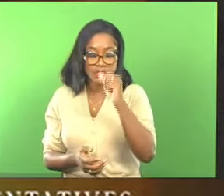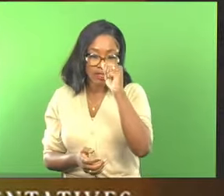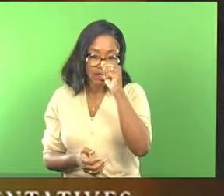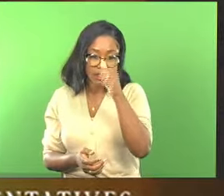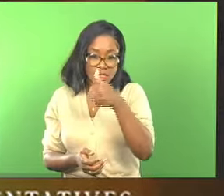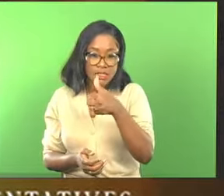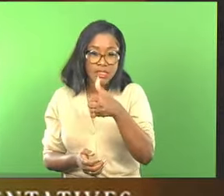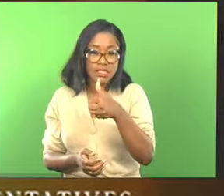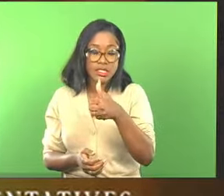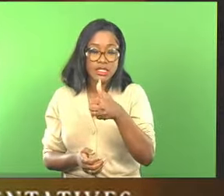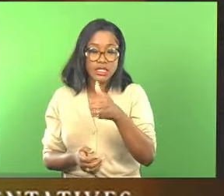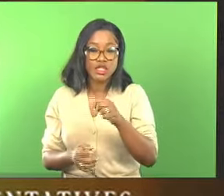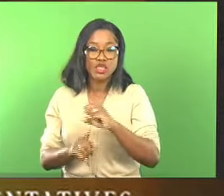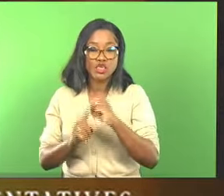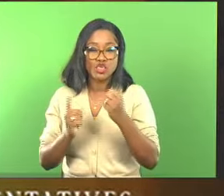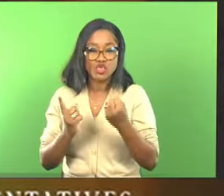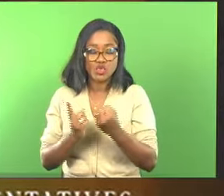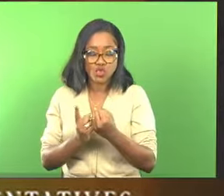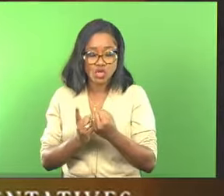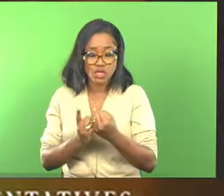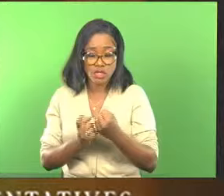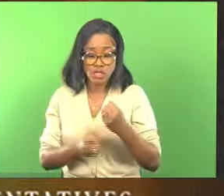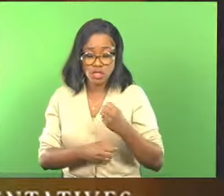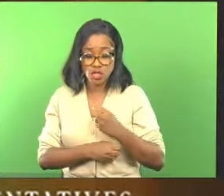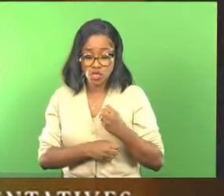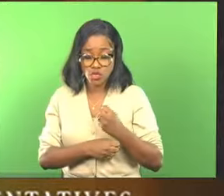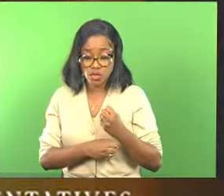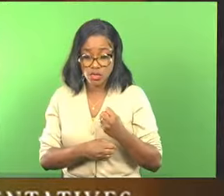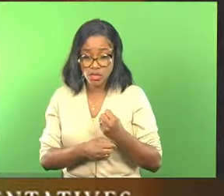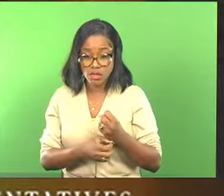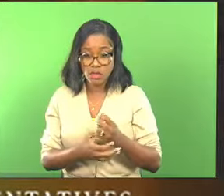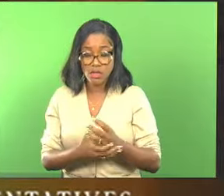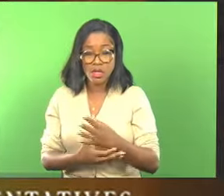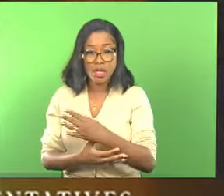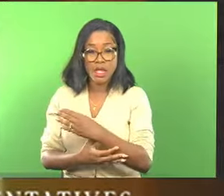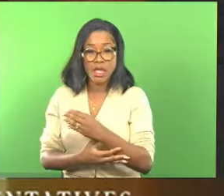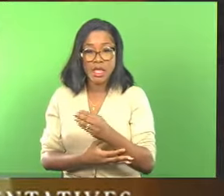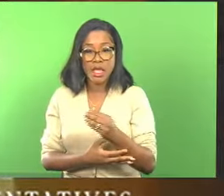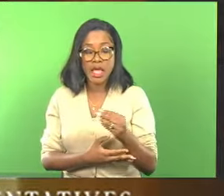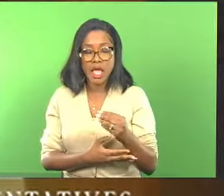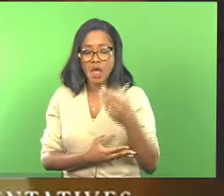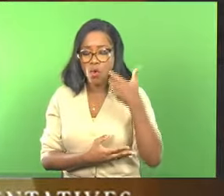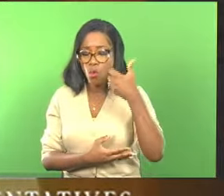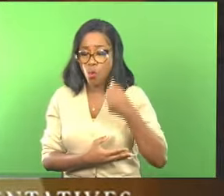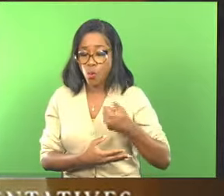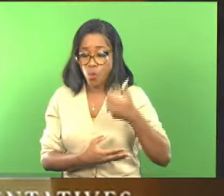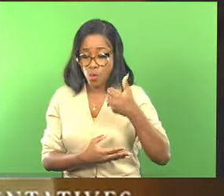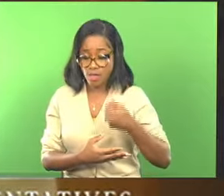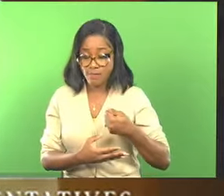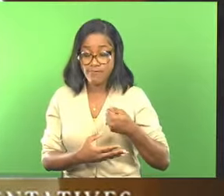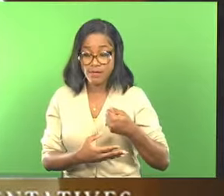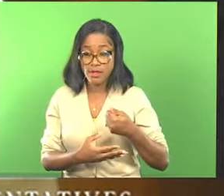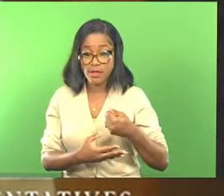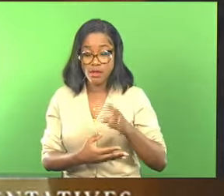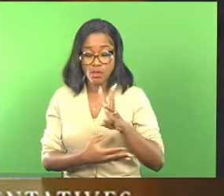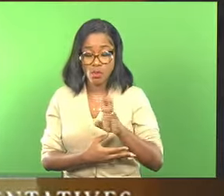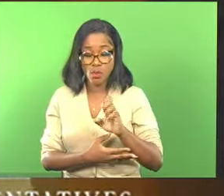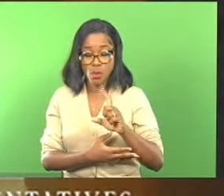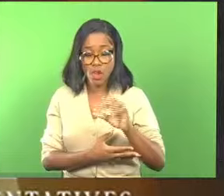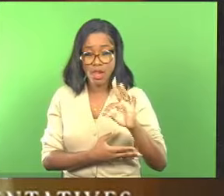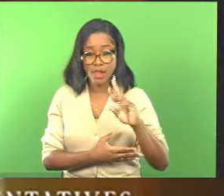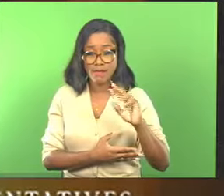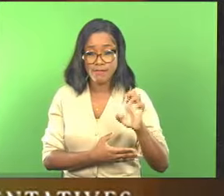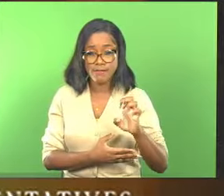India's social security and welfare umbrella covers